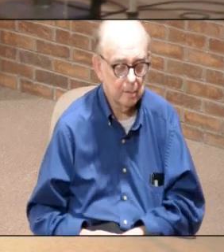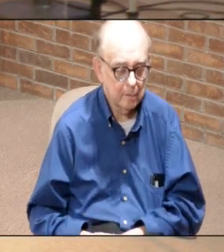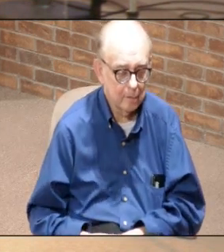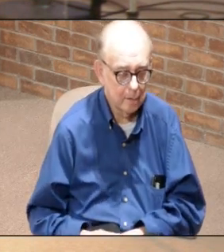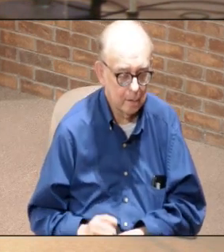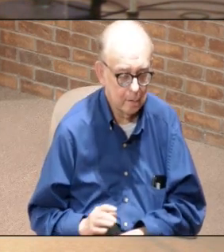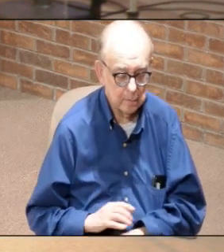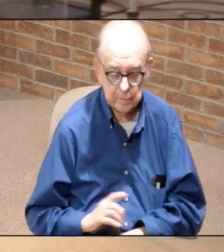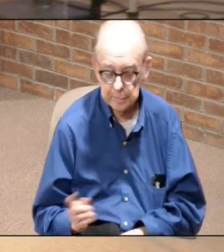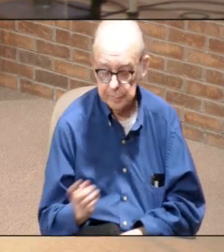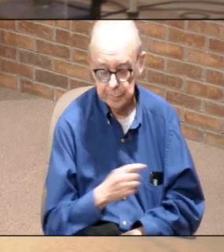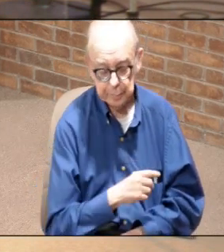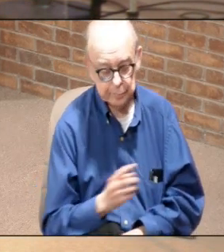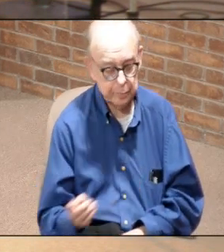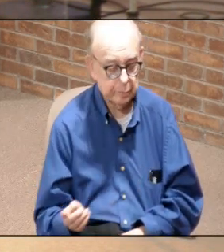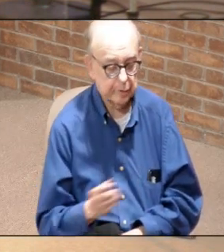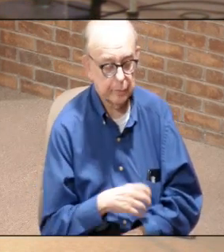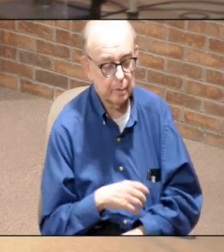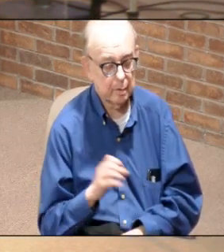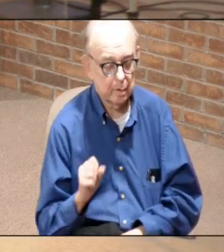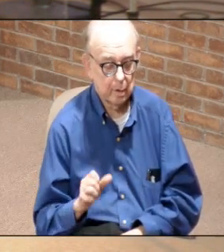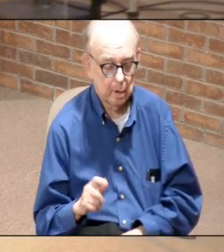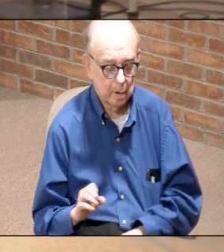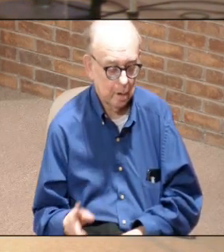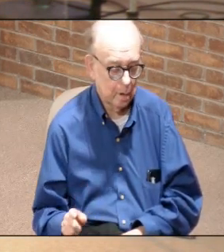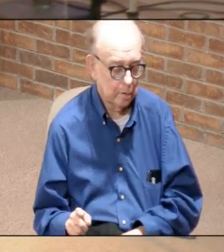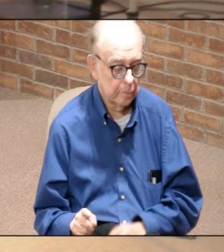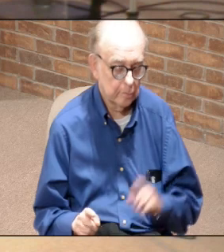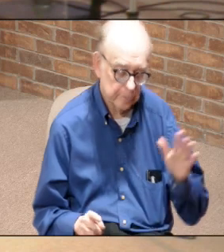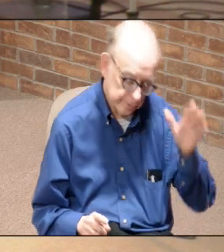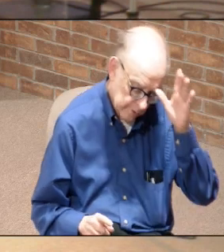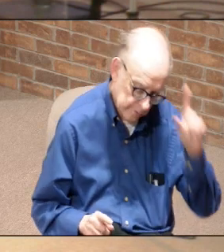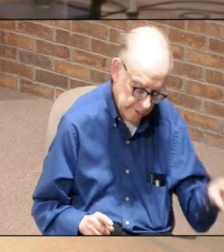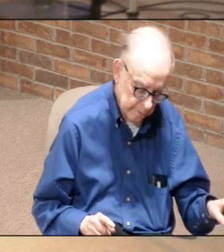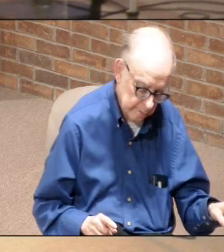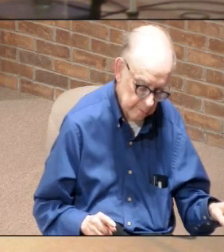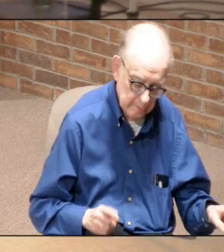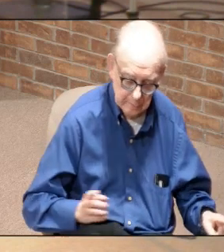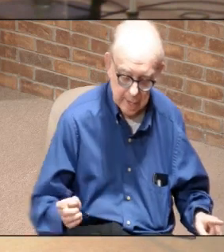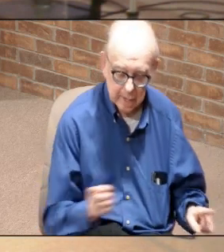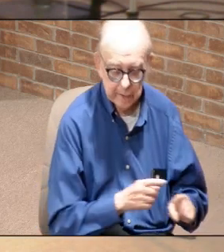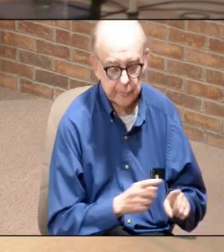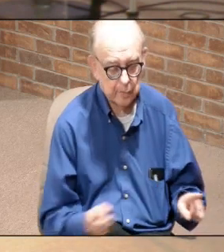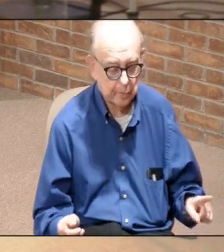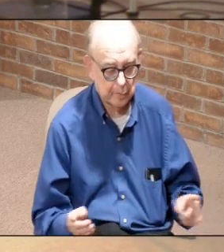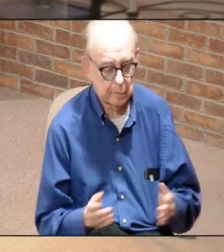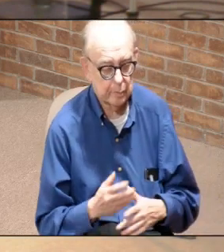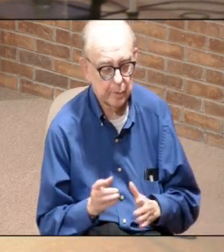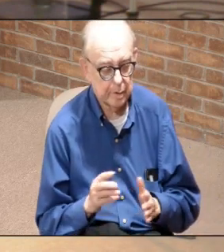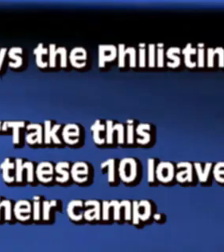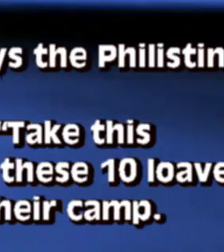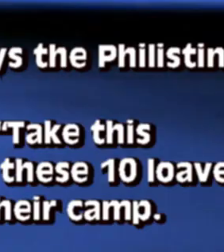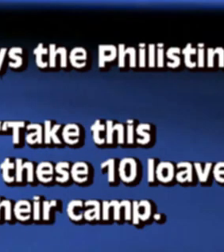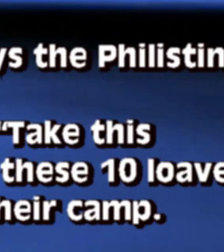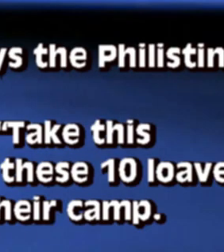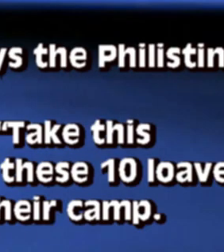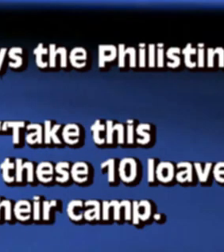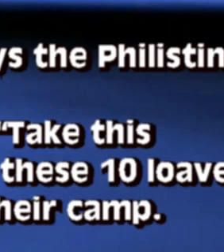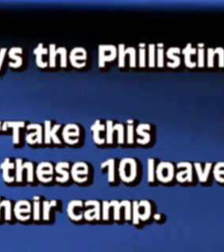He kept going back and forth from Saul to tending his father's flock in Bethlehem. Okay? Every